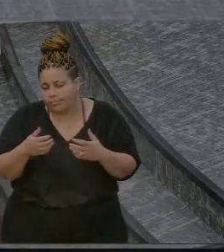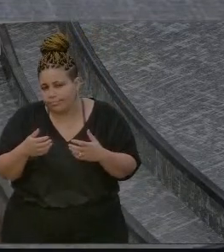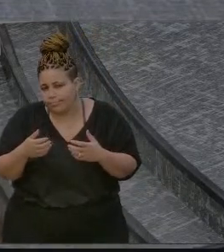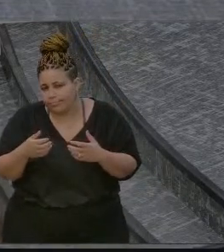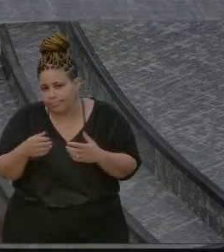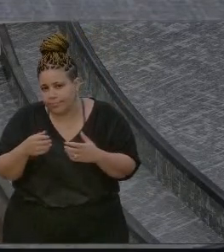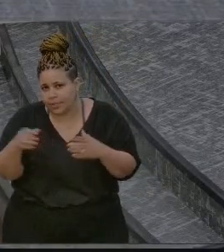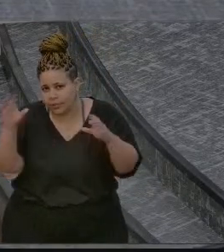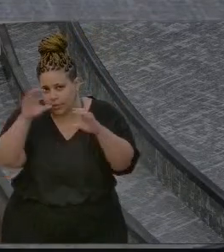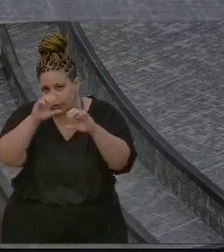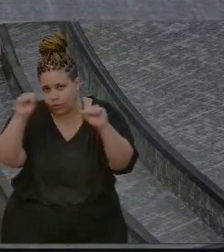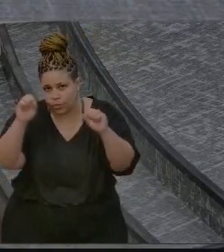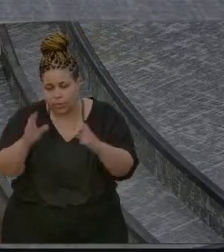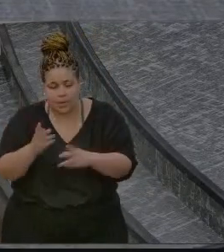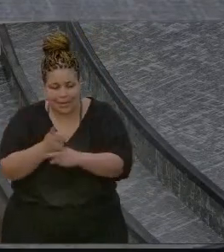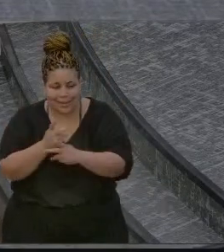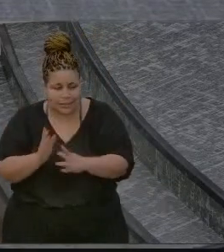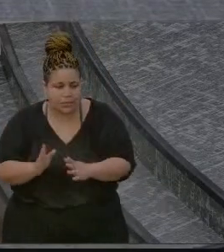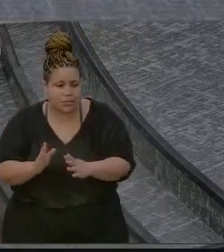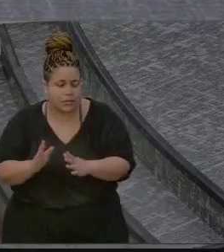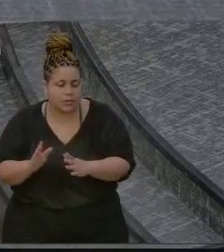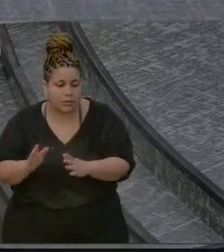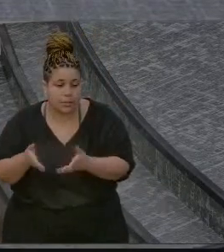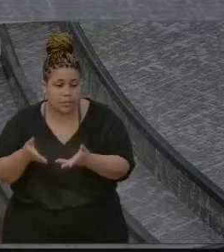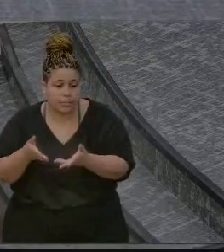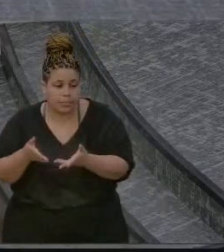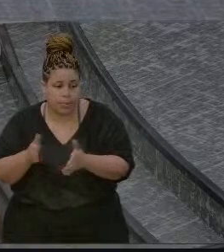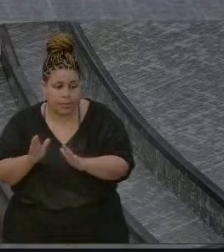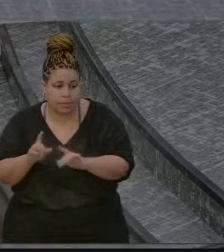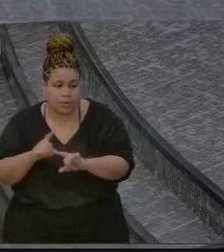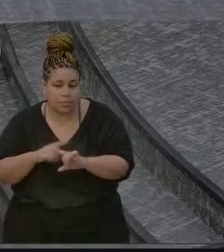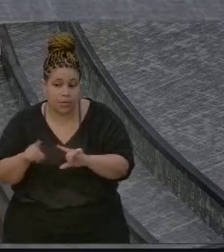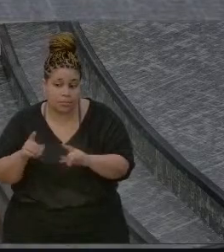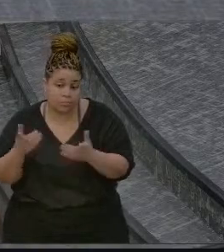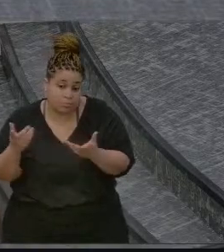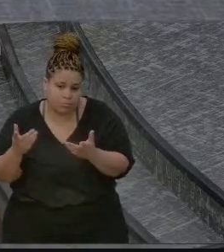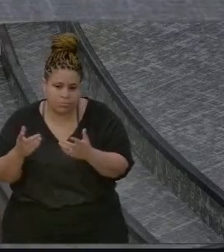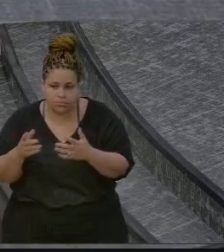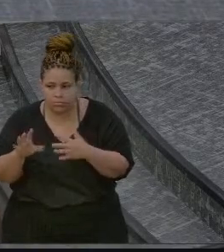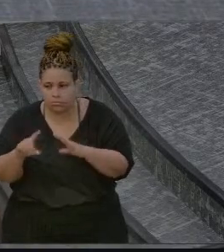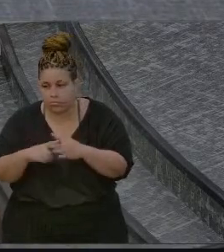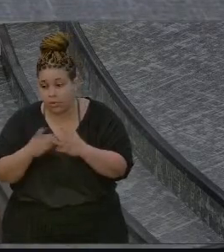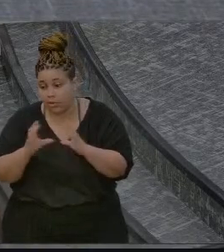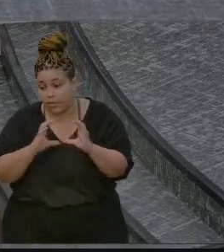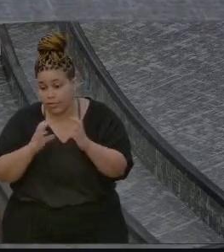way that gets rid of privacy issues. But anyway, we're starting the conversation.